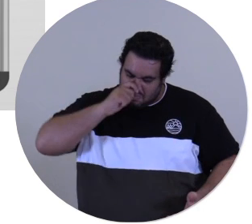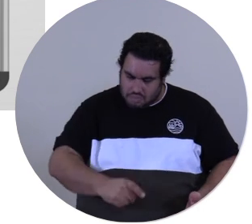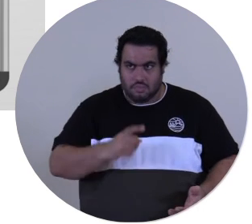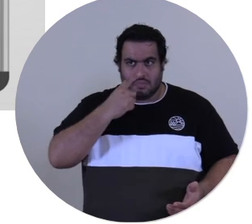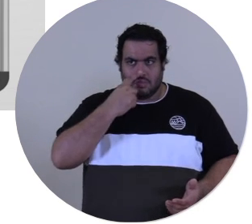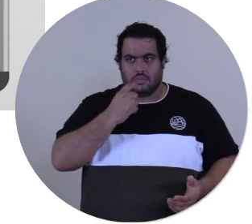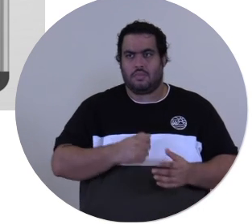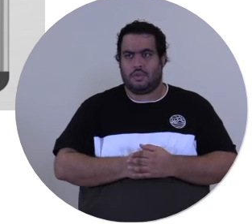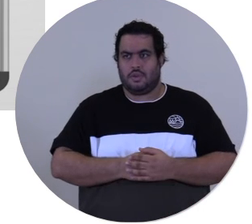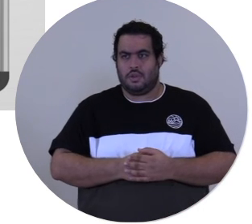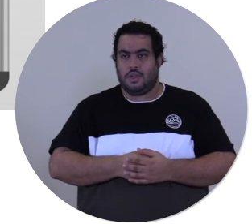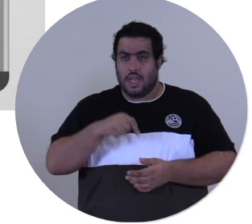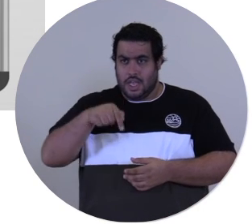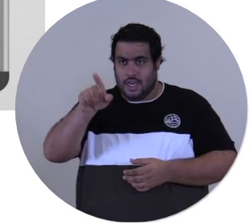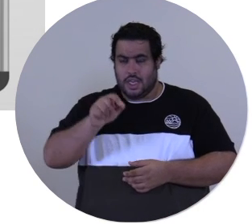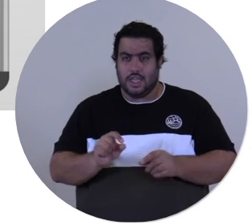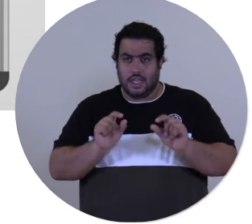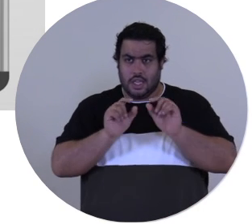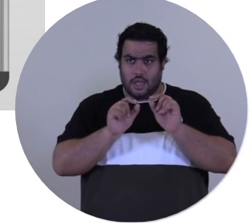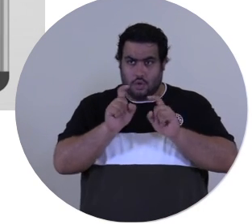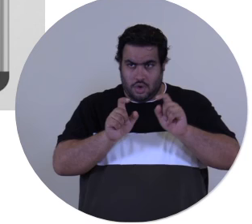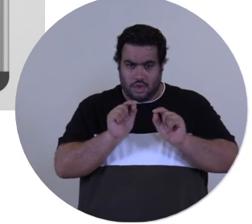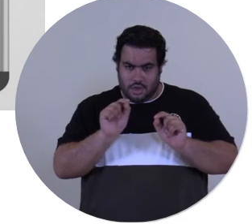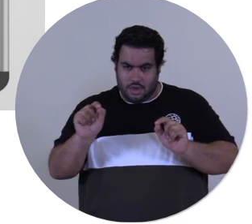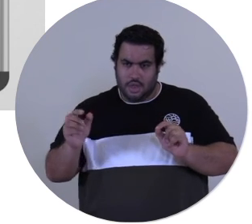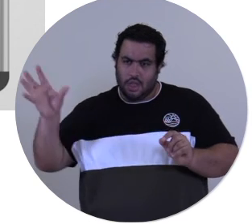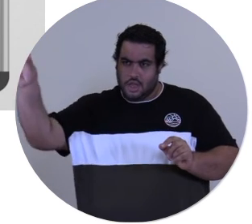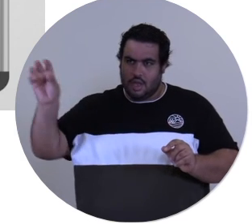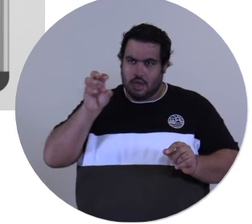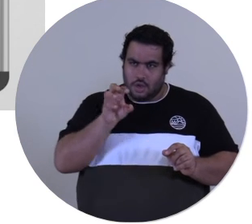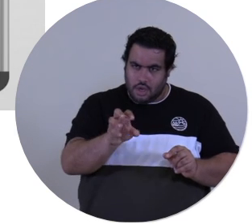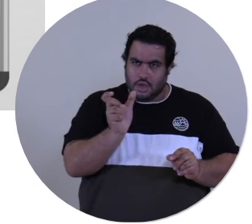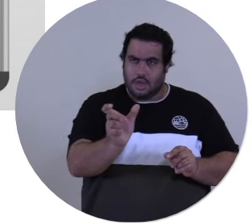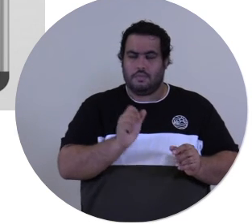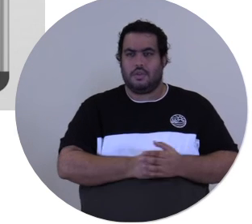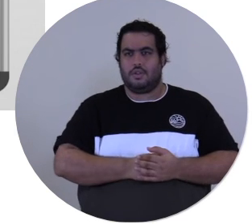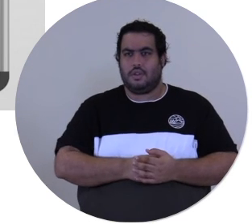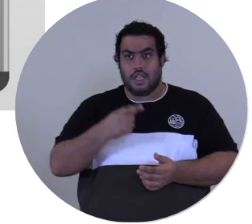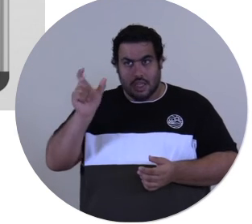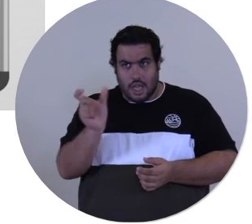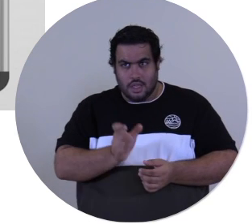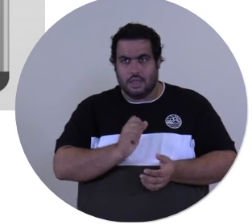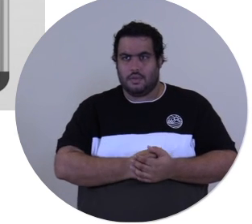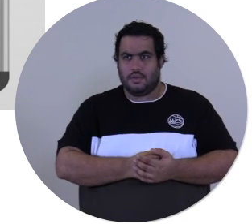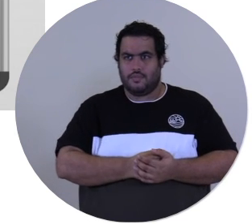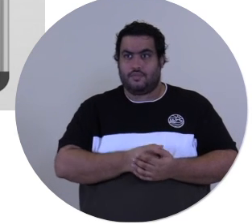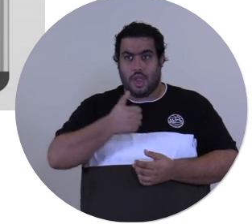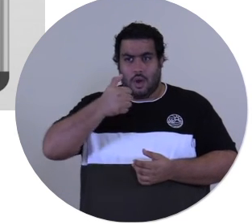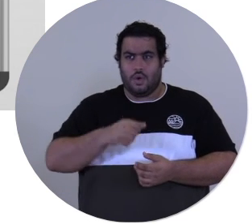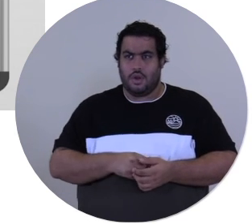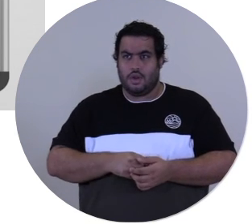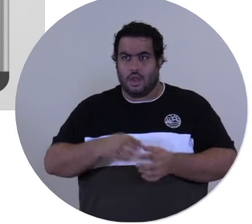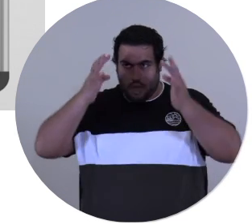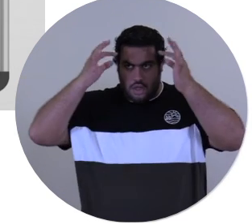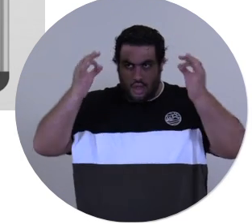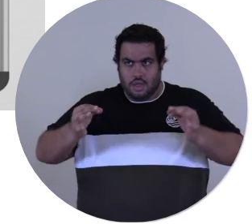Let's fill in the spaces with the correct words from the list. We have call the shots, neck and